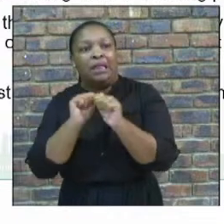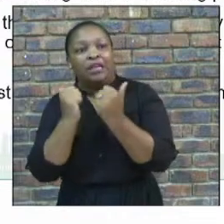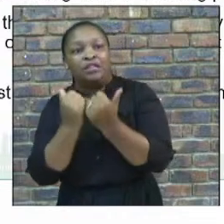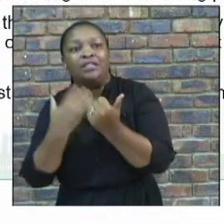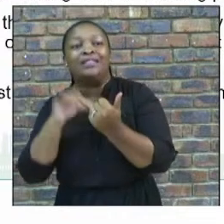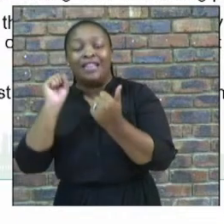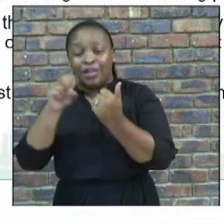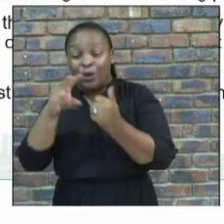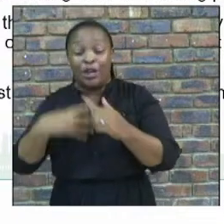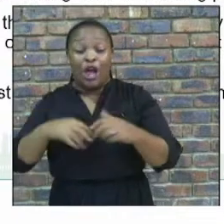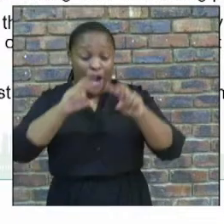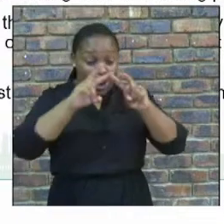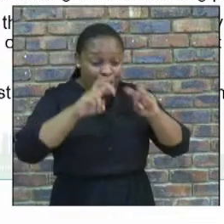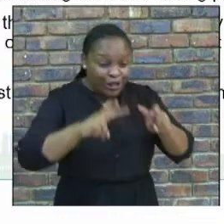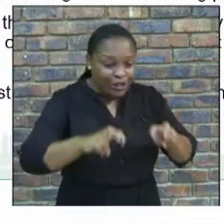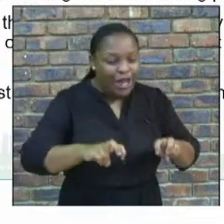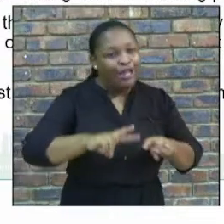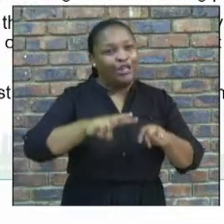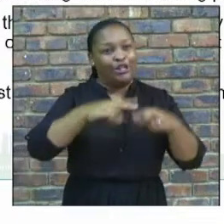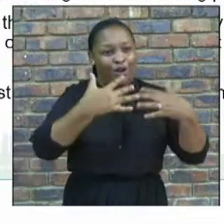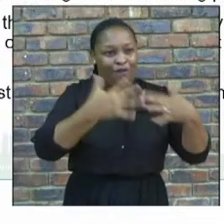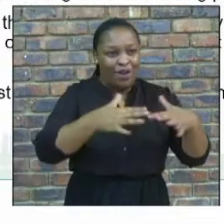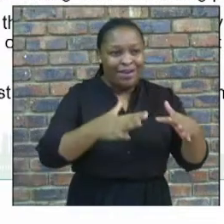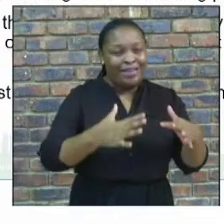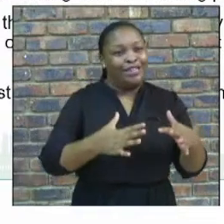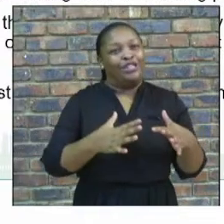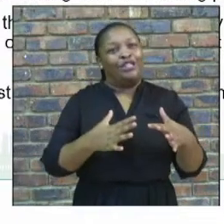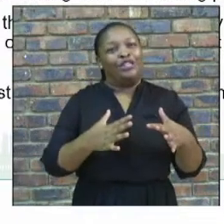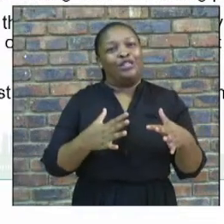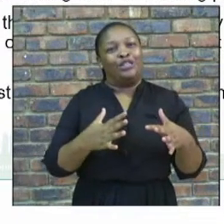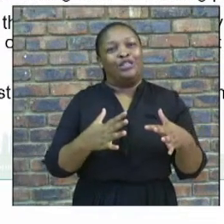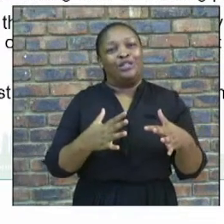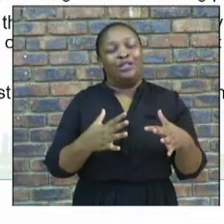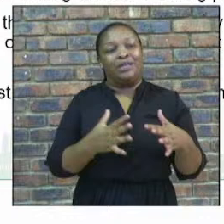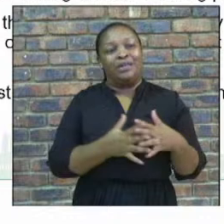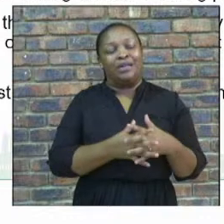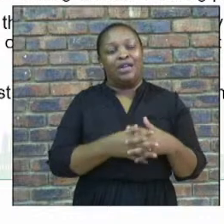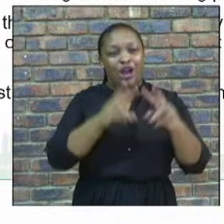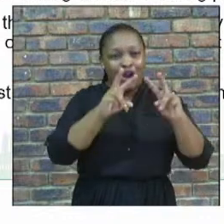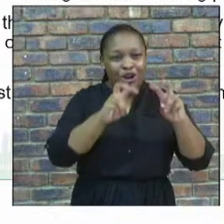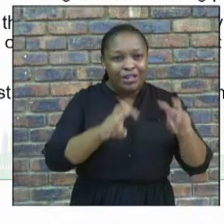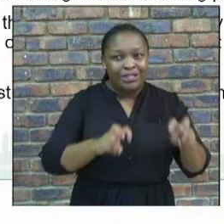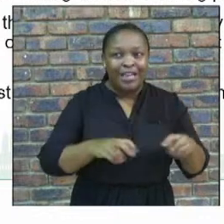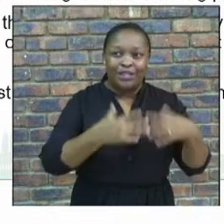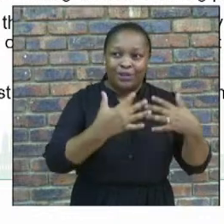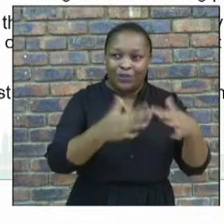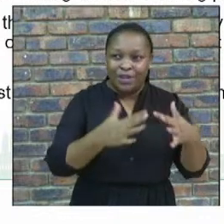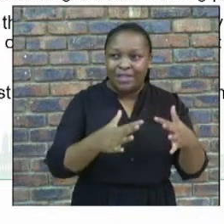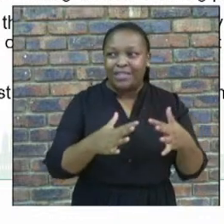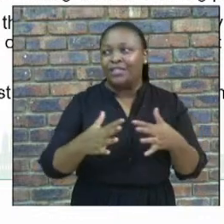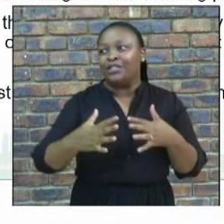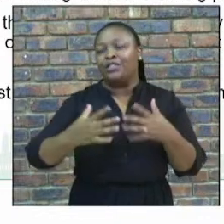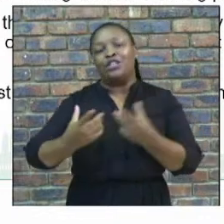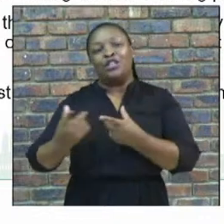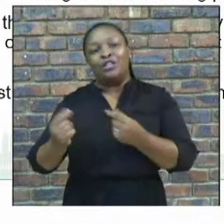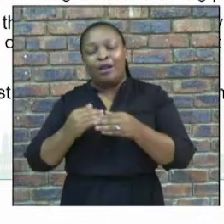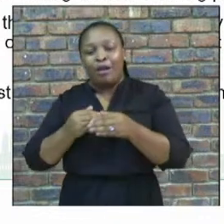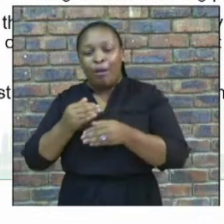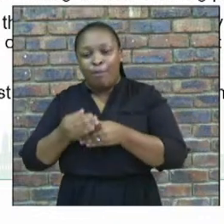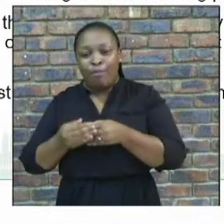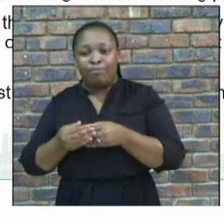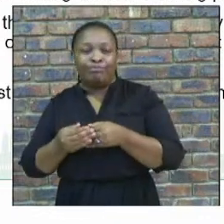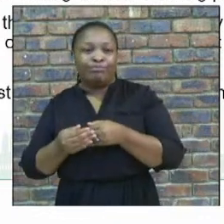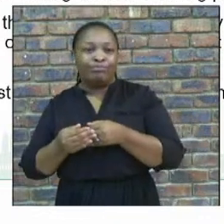exploration and then you have been granted to progress to production and you found